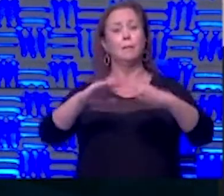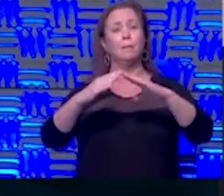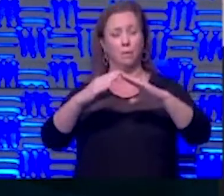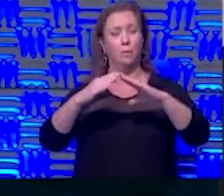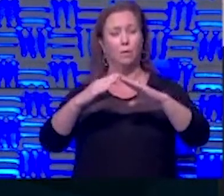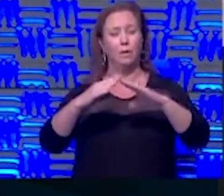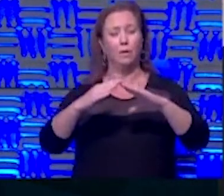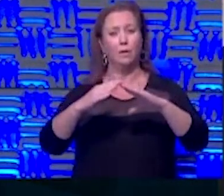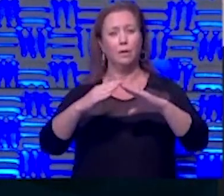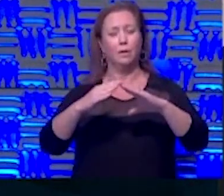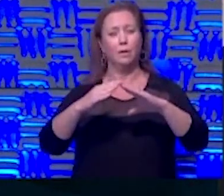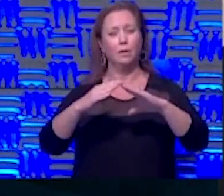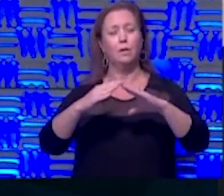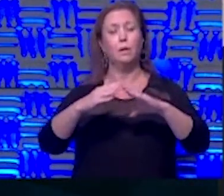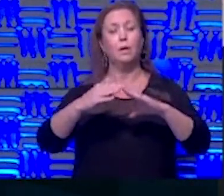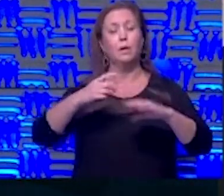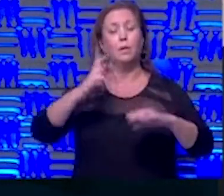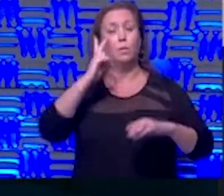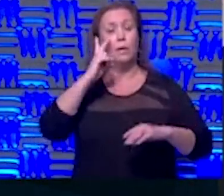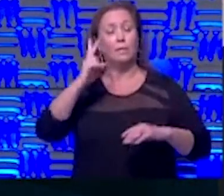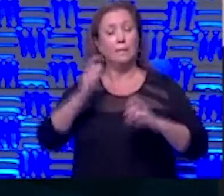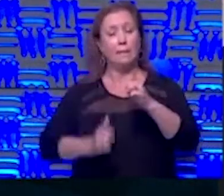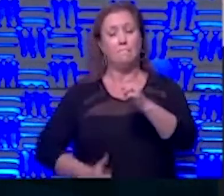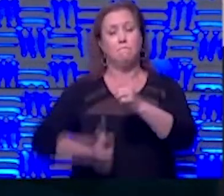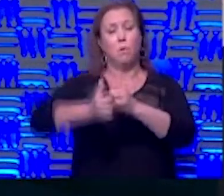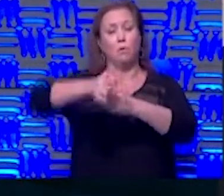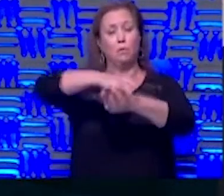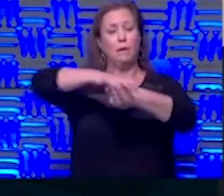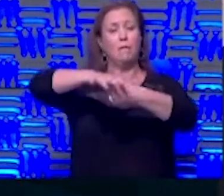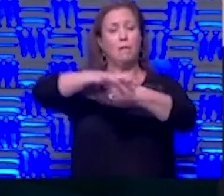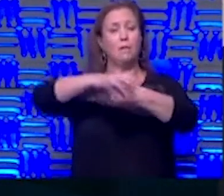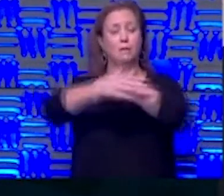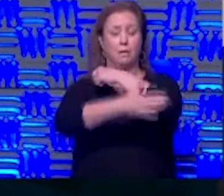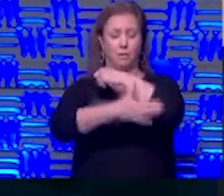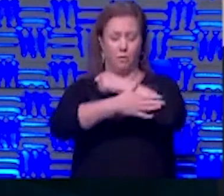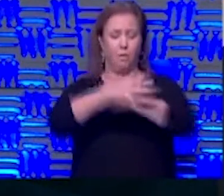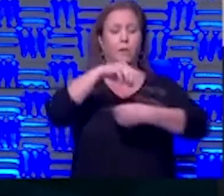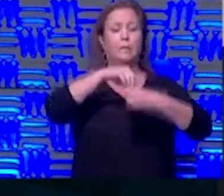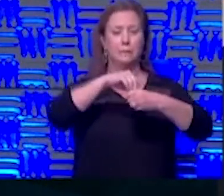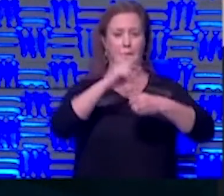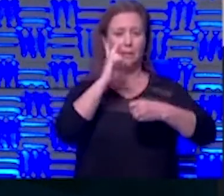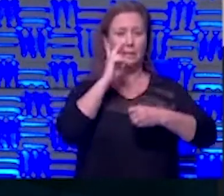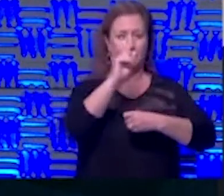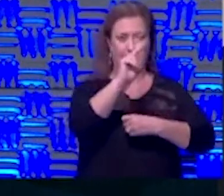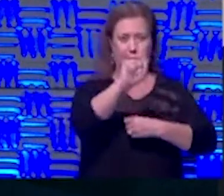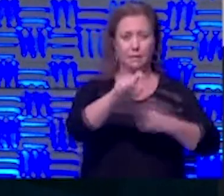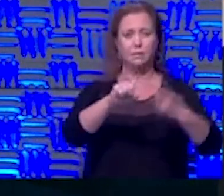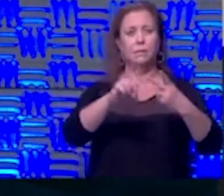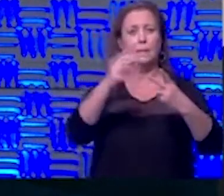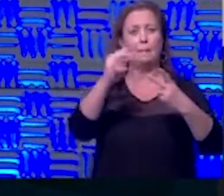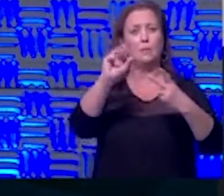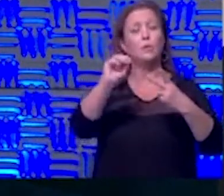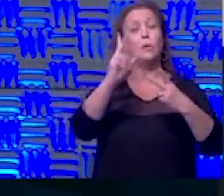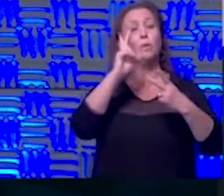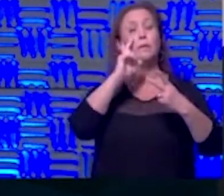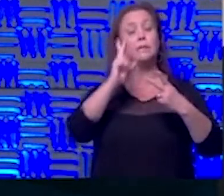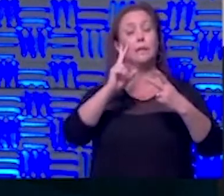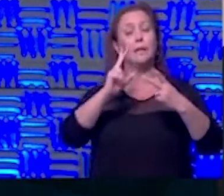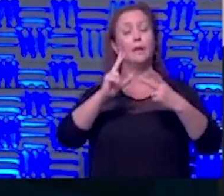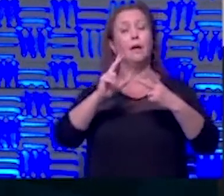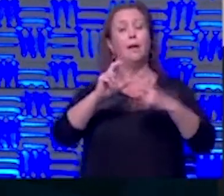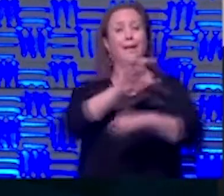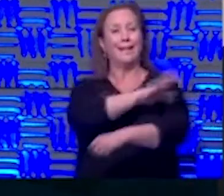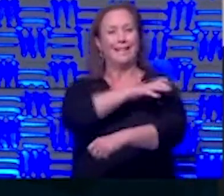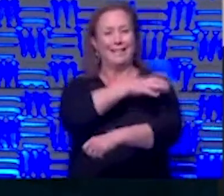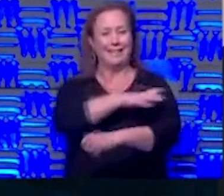And we have seen in most areas of the country, including Kansas and Missouri, practices beginning to